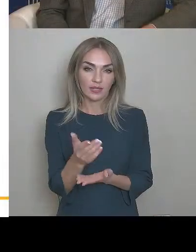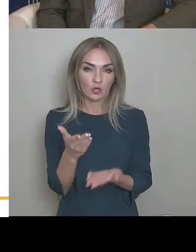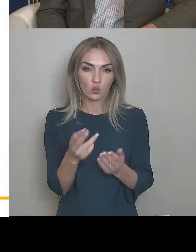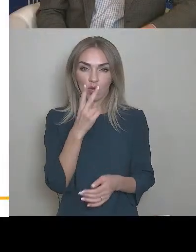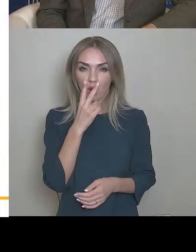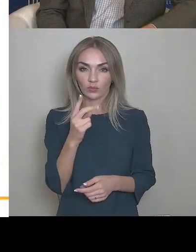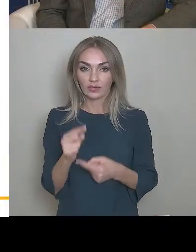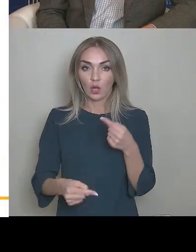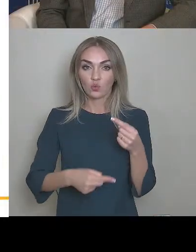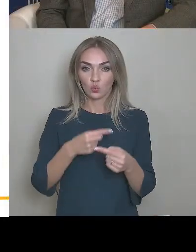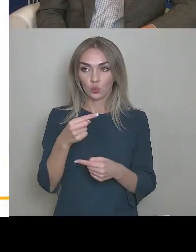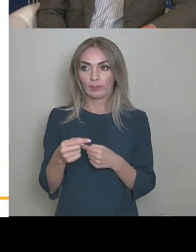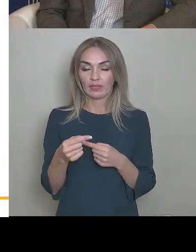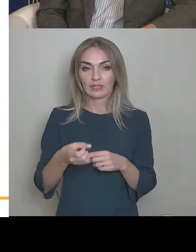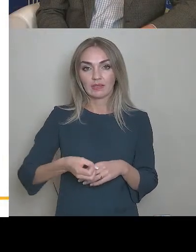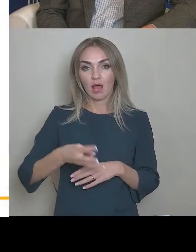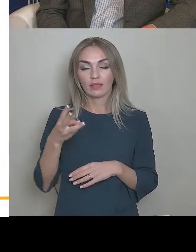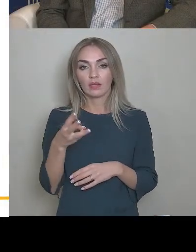running